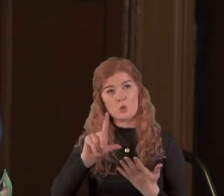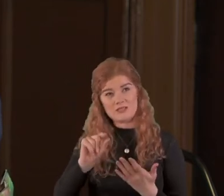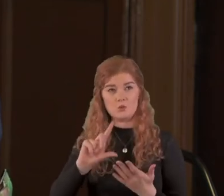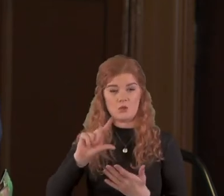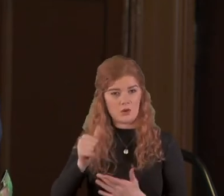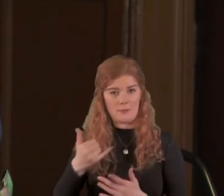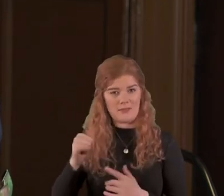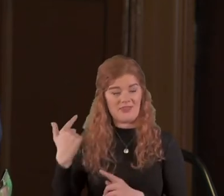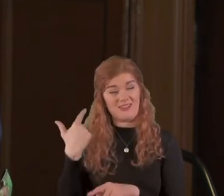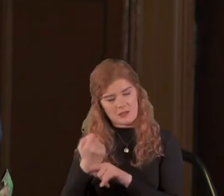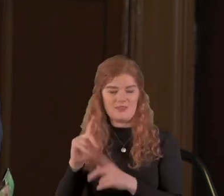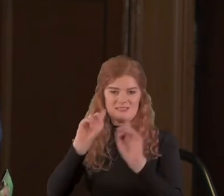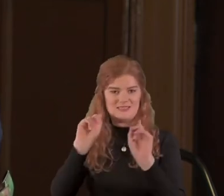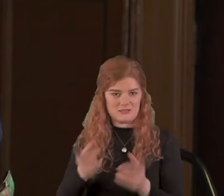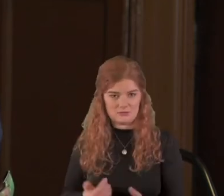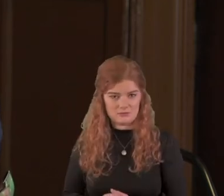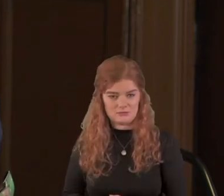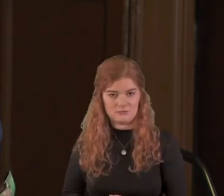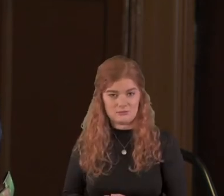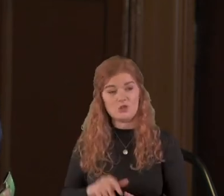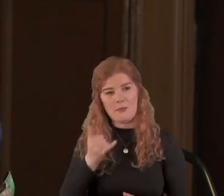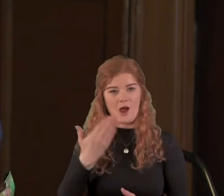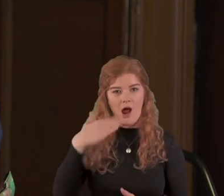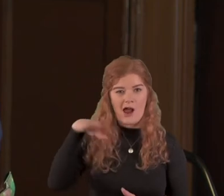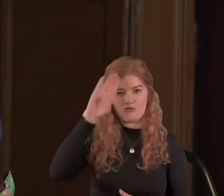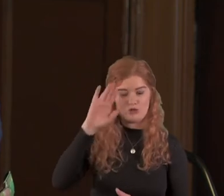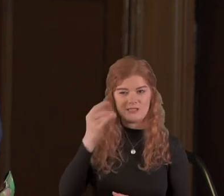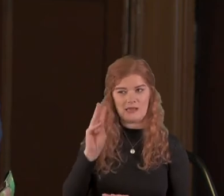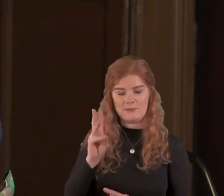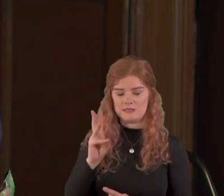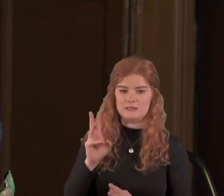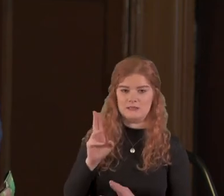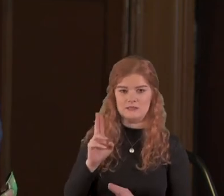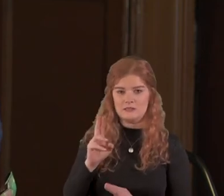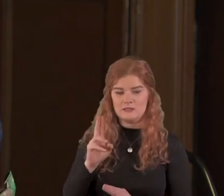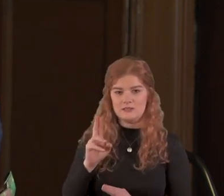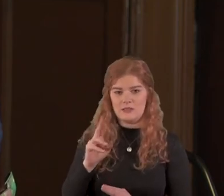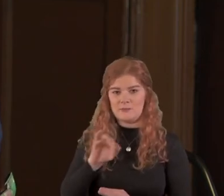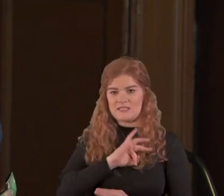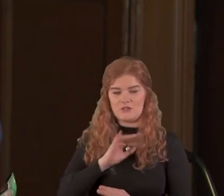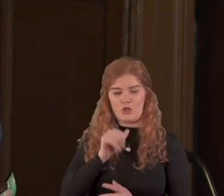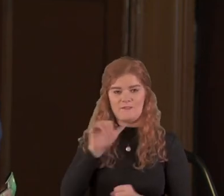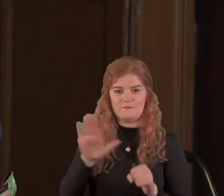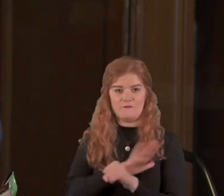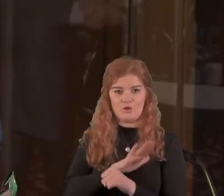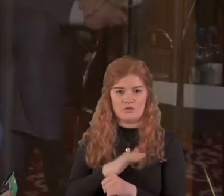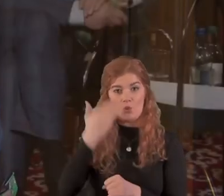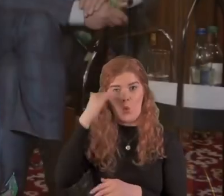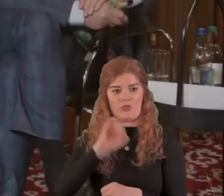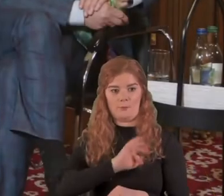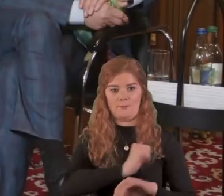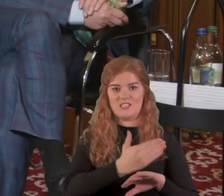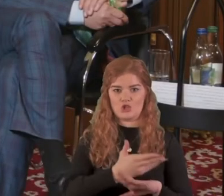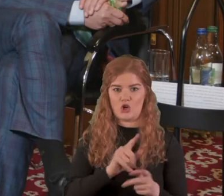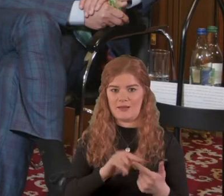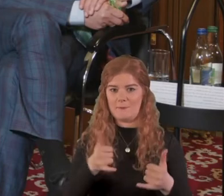did not. So I think possibly the Irish underestimated their position. And possibly,